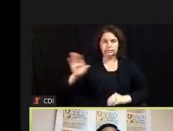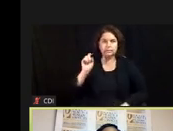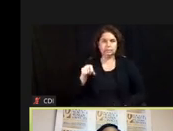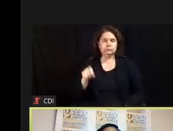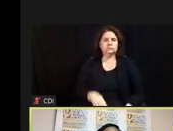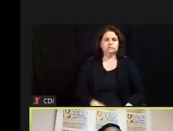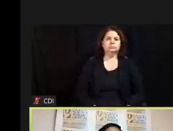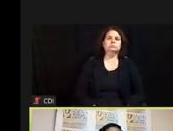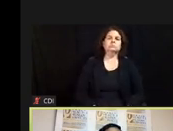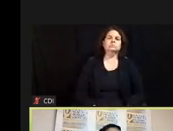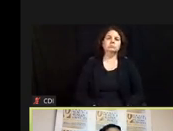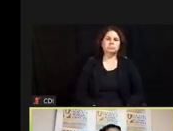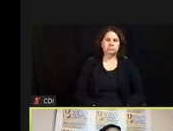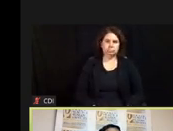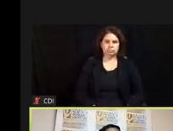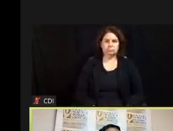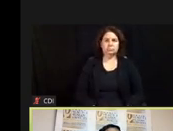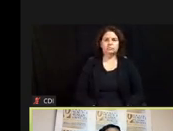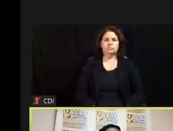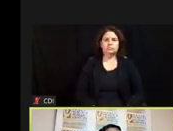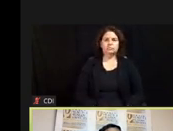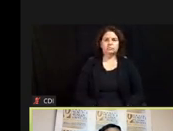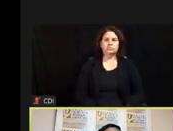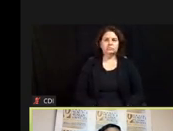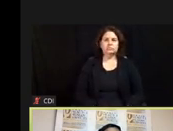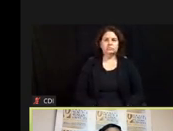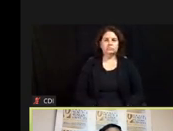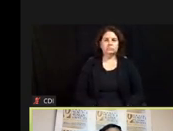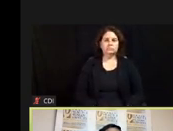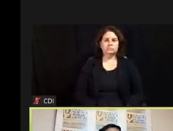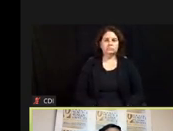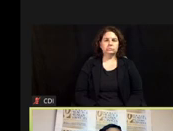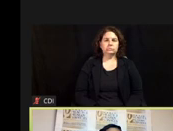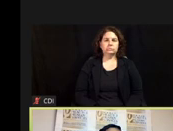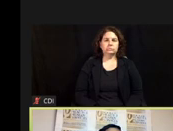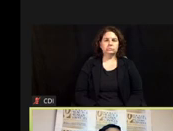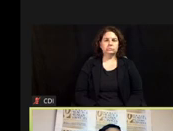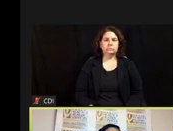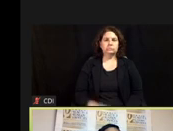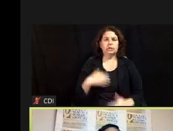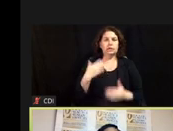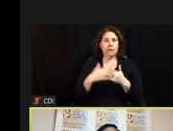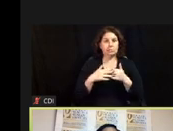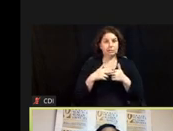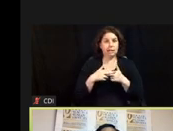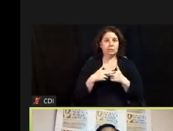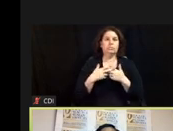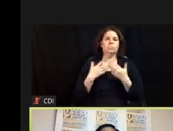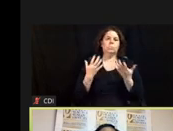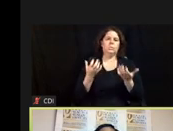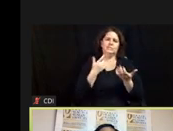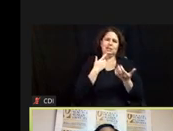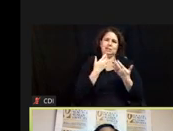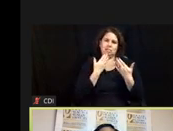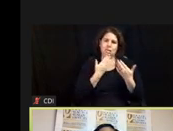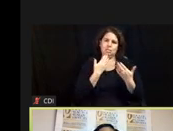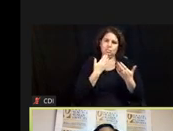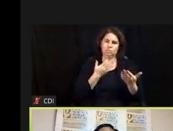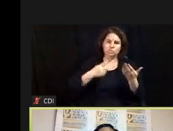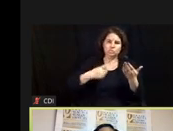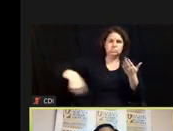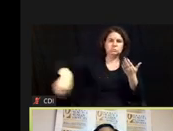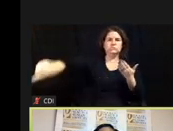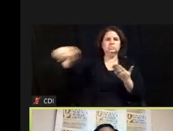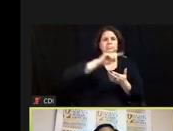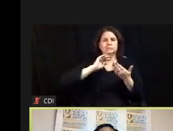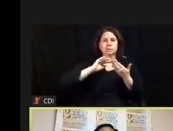event that may occur. And next slide. As I close, I really want to thank the community for their continued